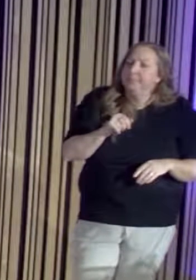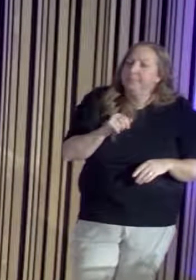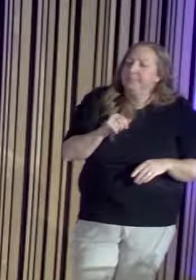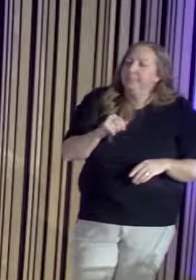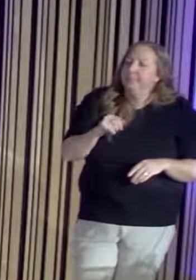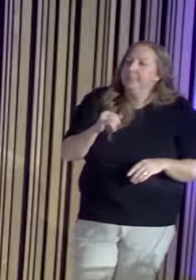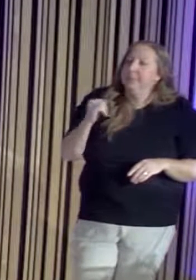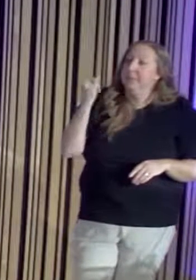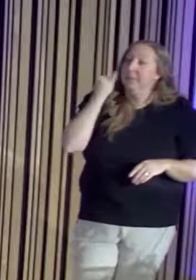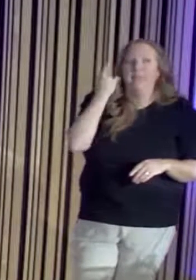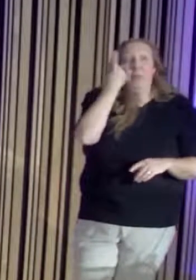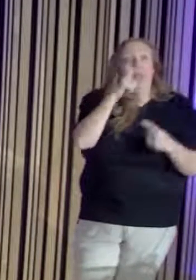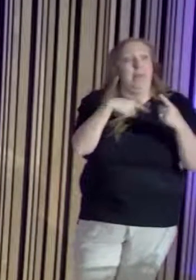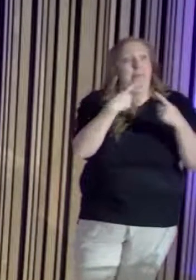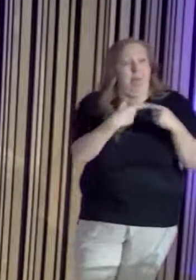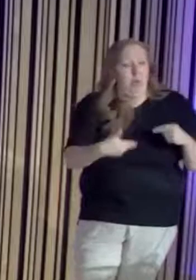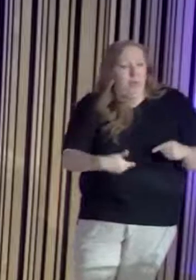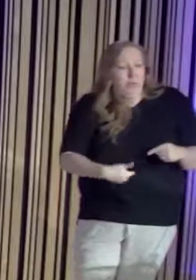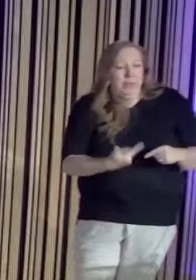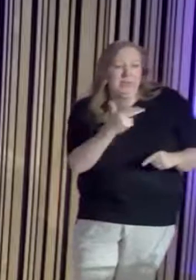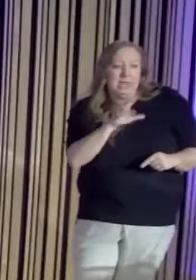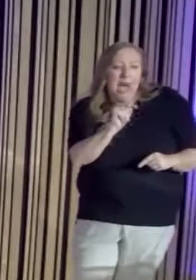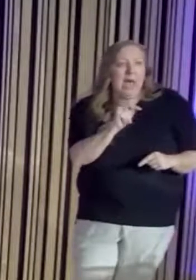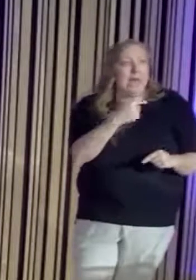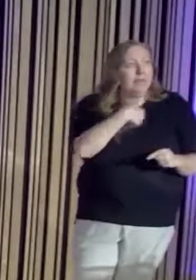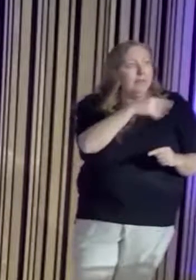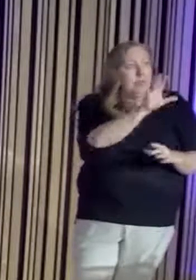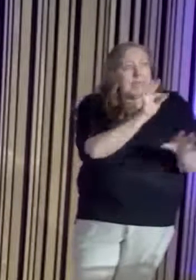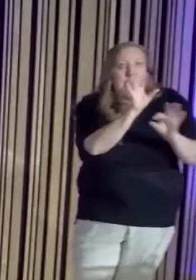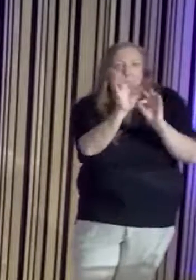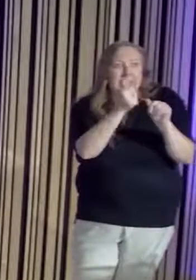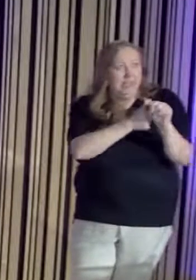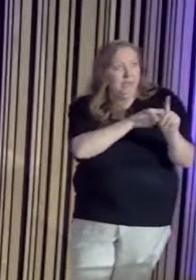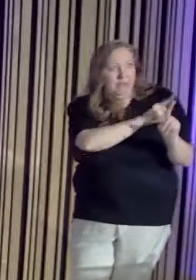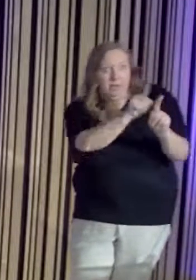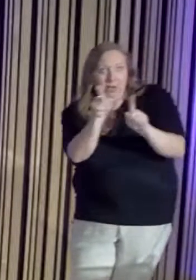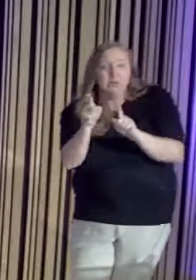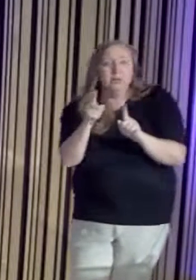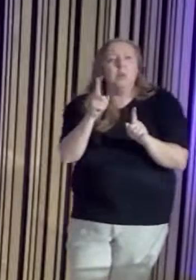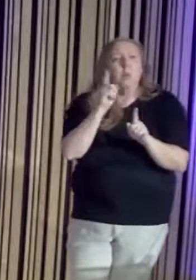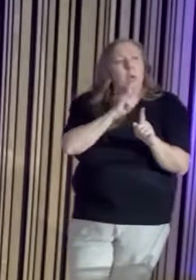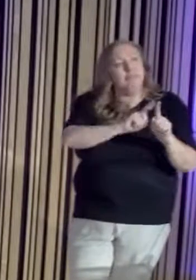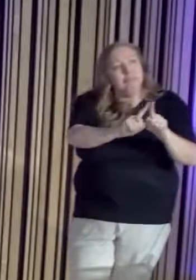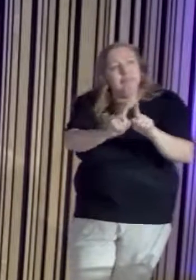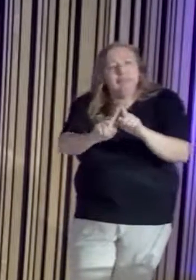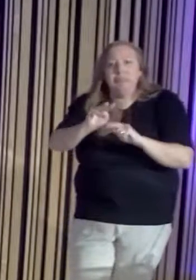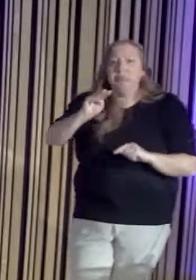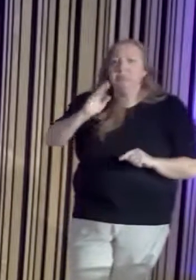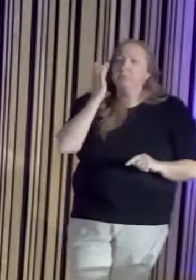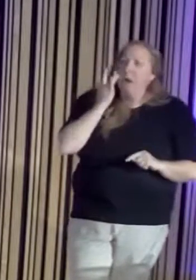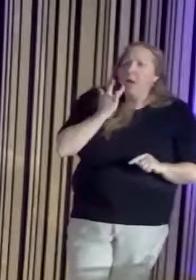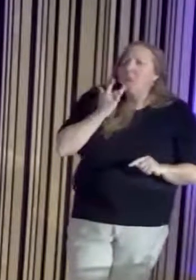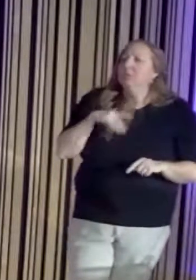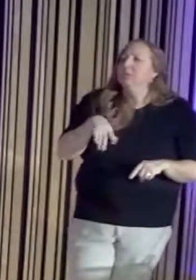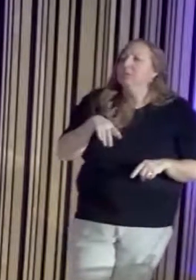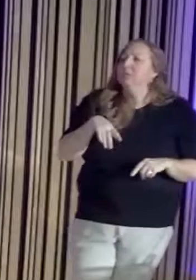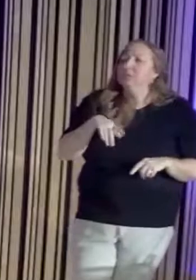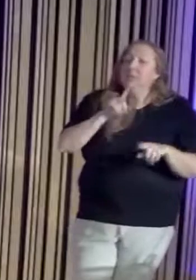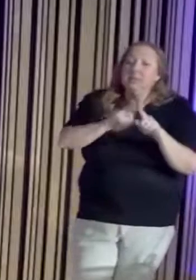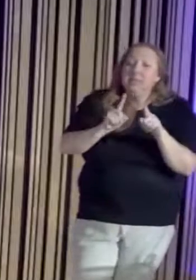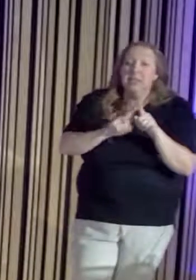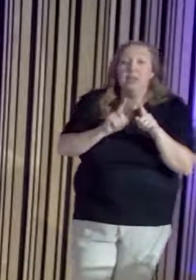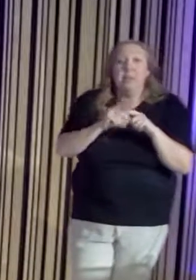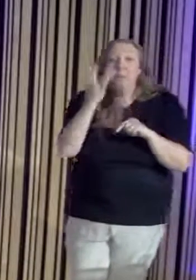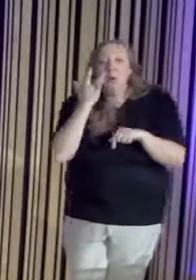take the human gut, right? If you took samples from each of our guts, they'd be different microbiomes, 1,000 different microbes, different